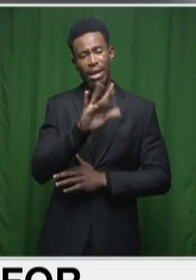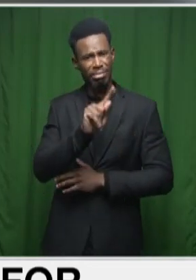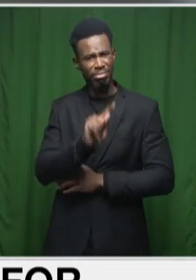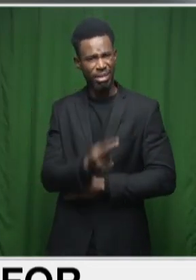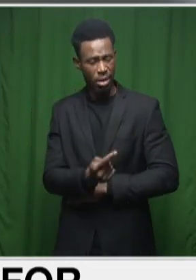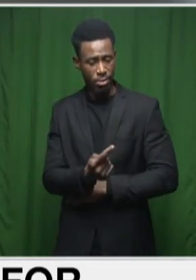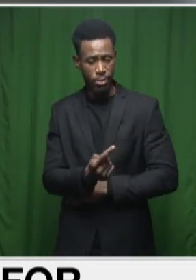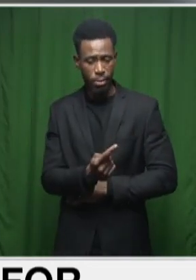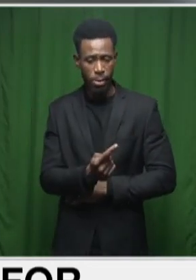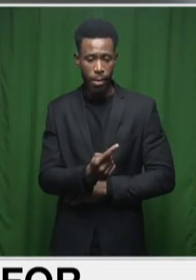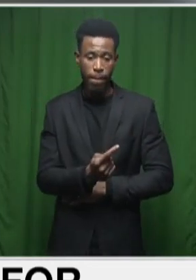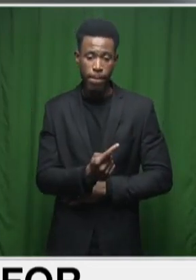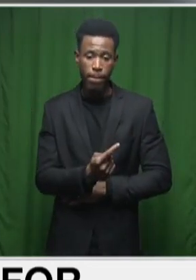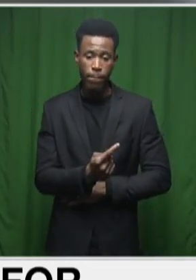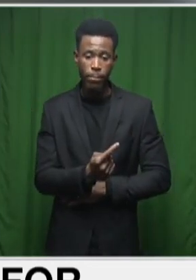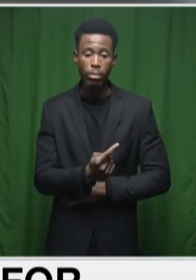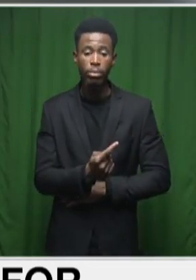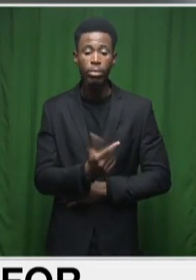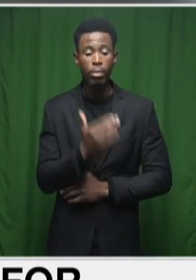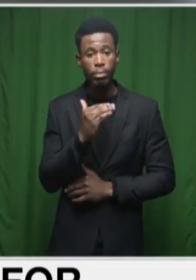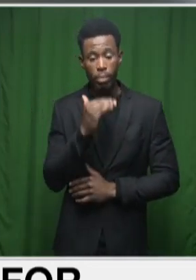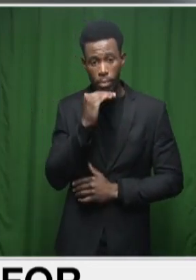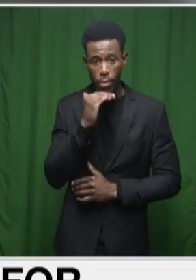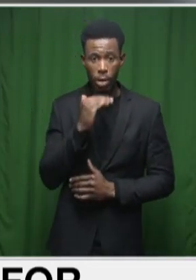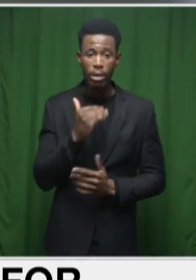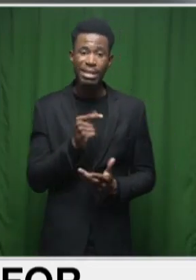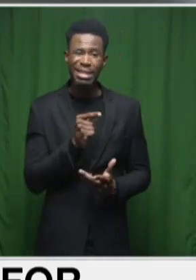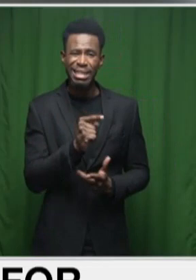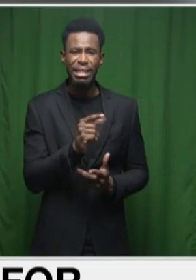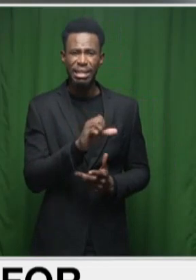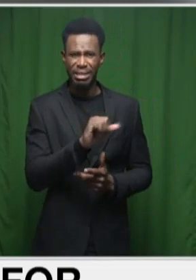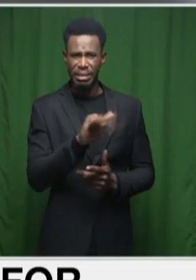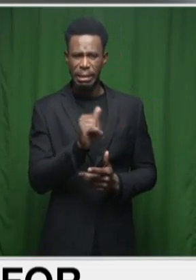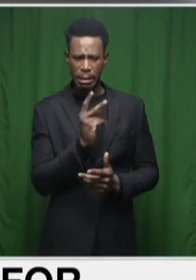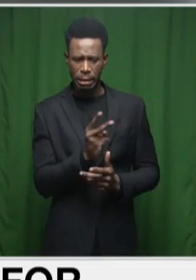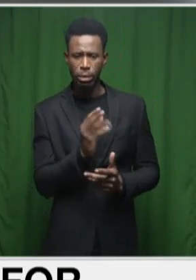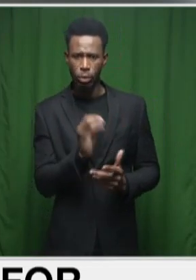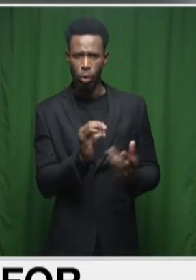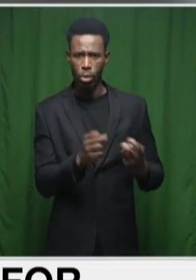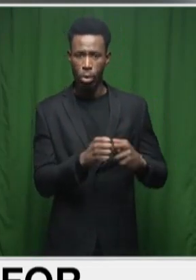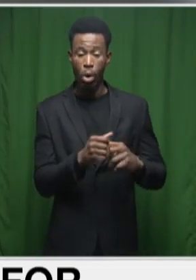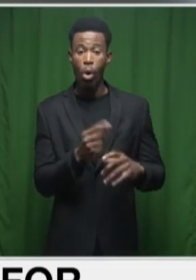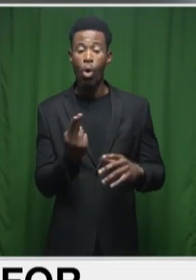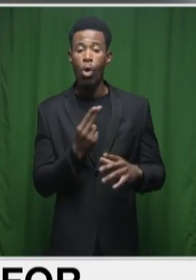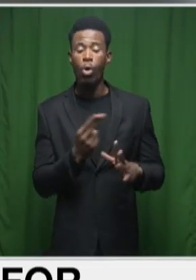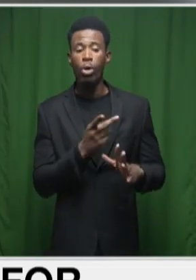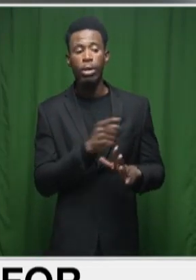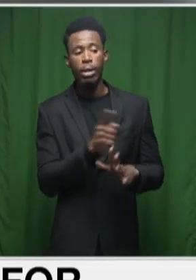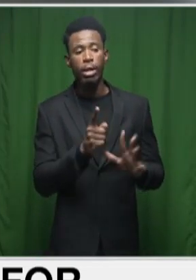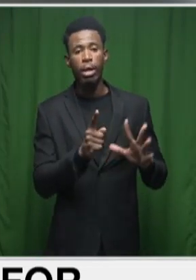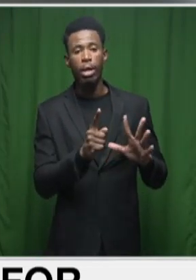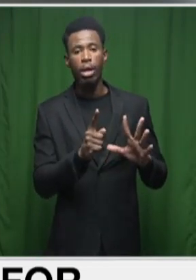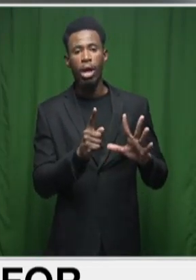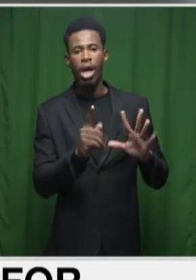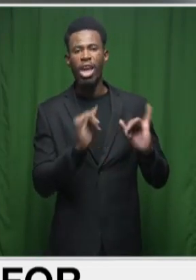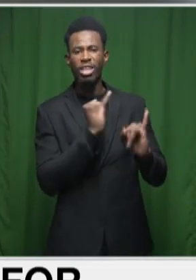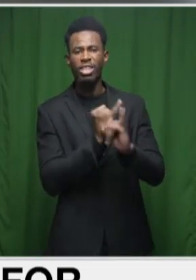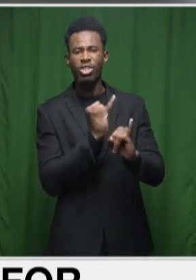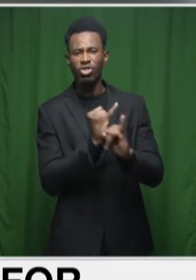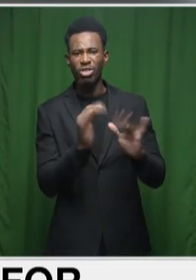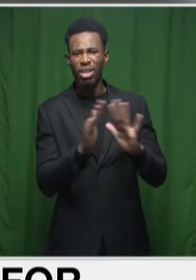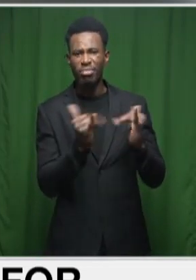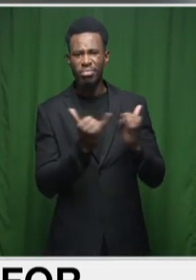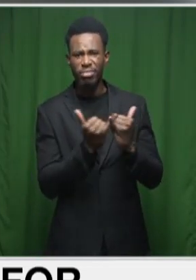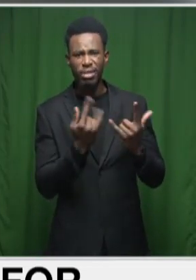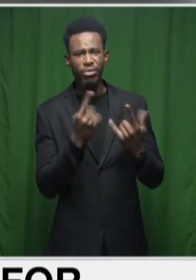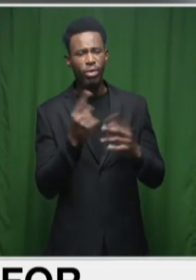that's, it's considered as an outlier, and it becomes a problem, especially for sectors in the iron and steel sector. So considering